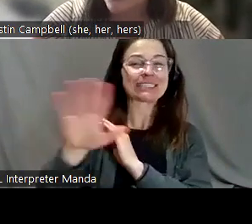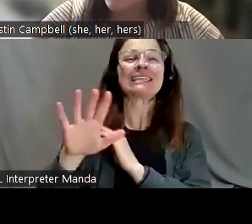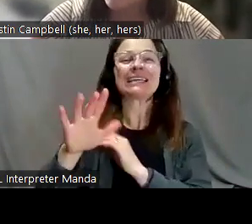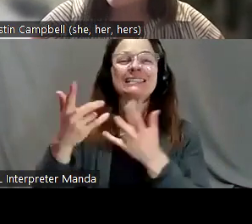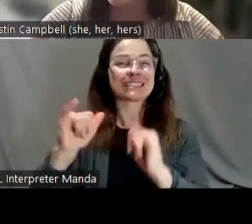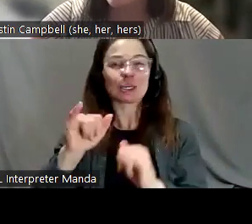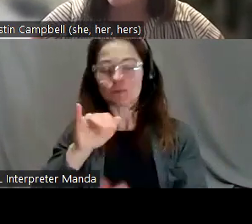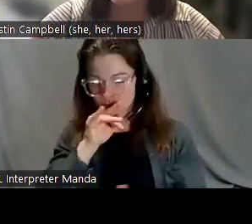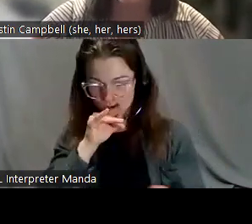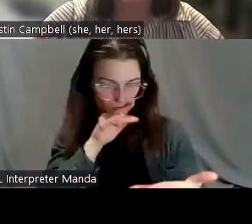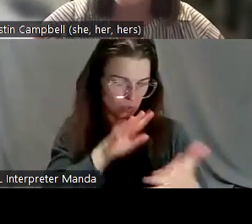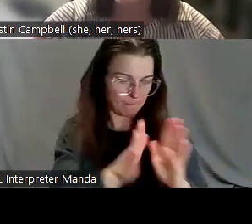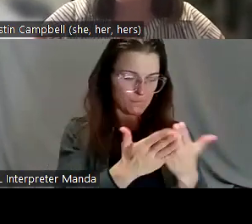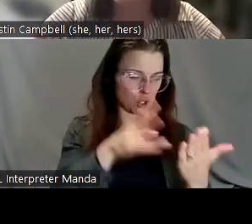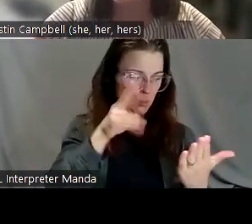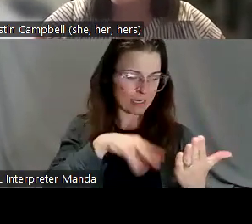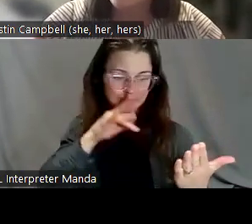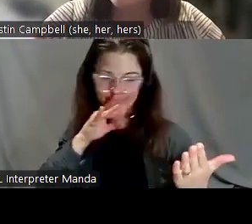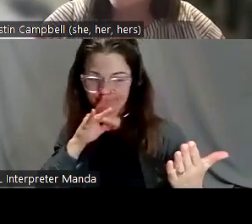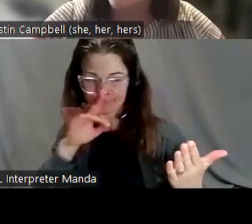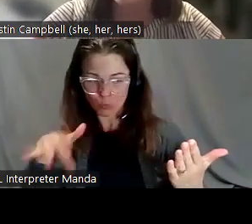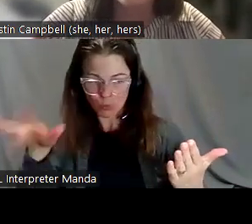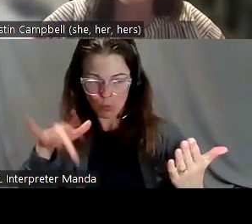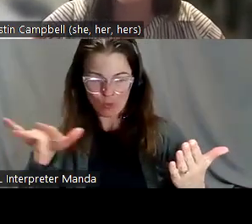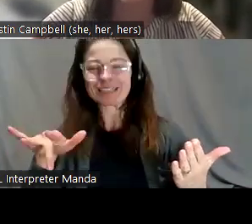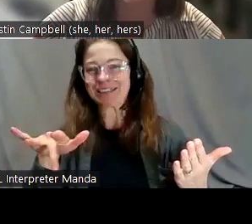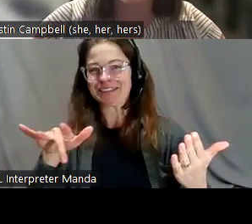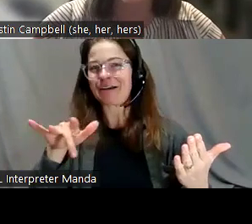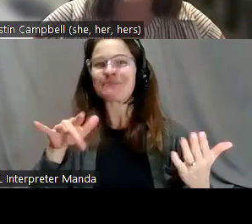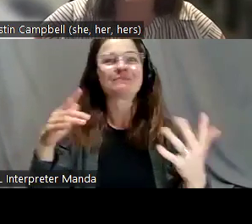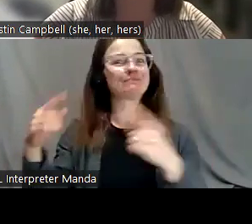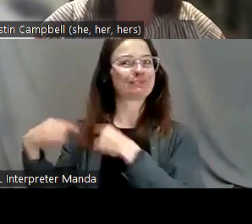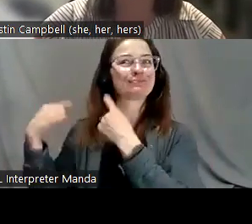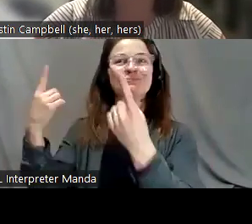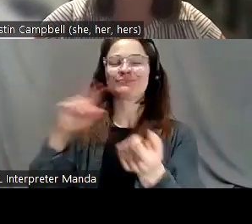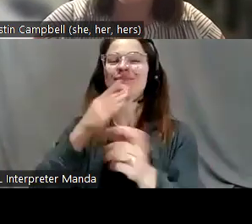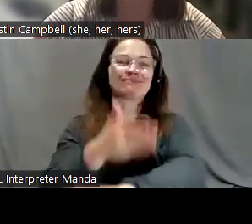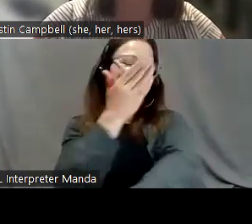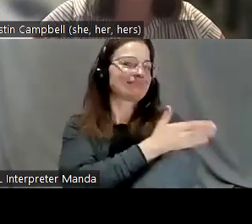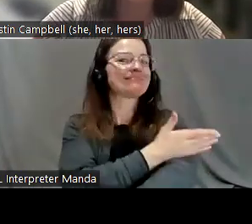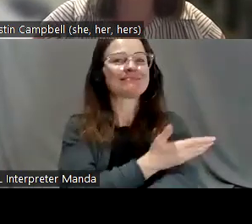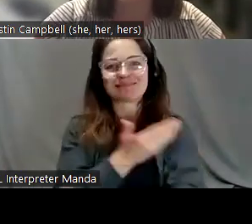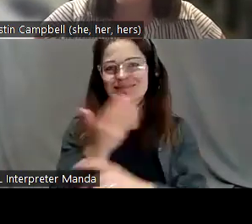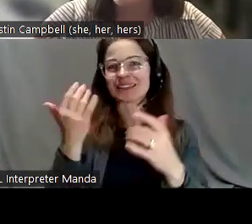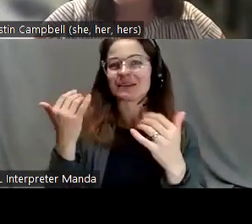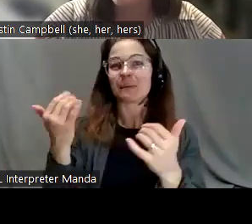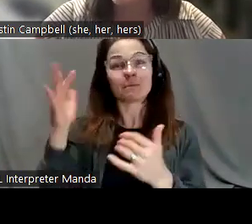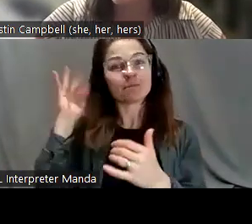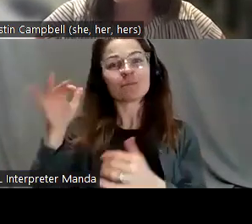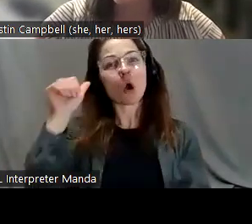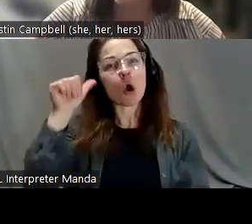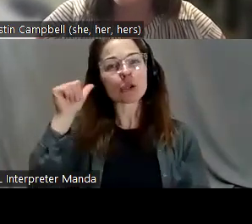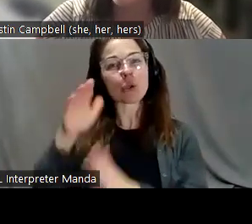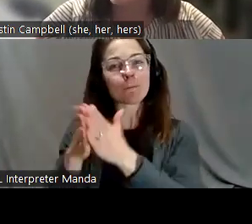long way from going to audiobooks to now having those digital files. But I also